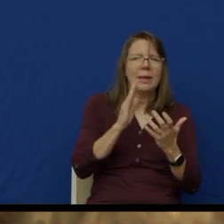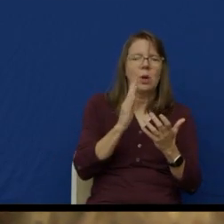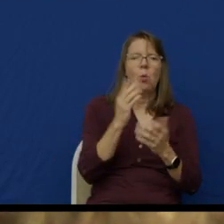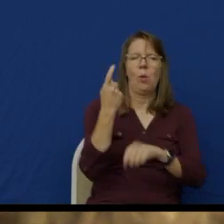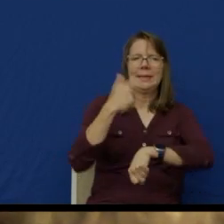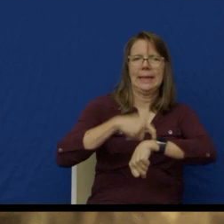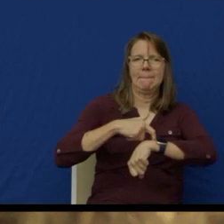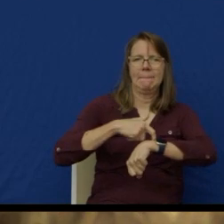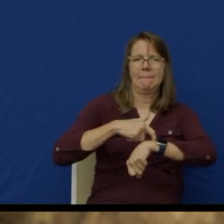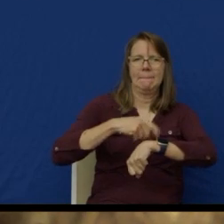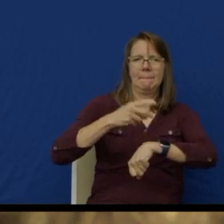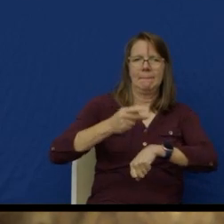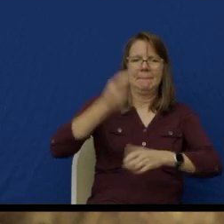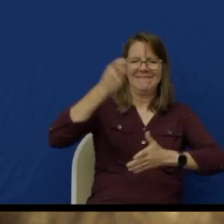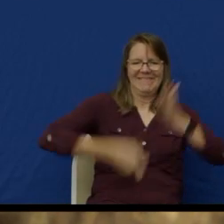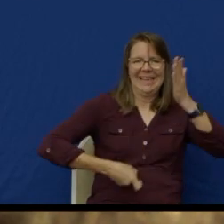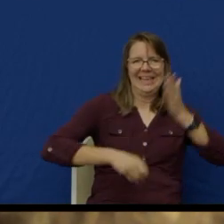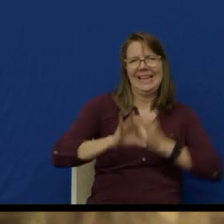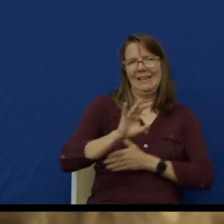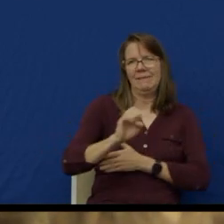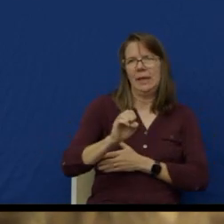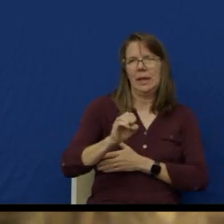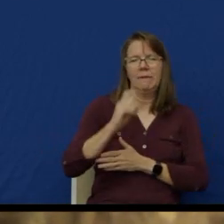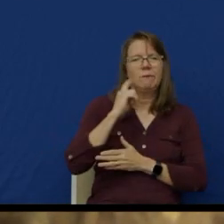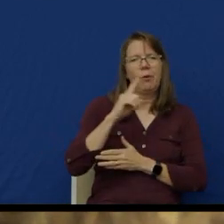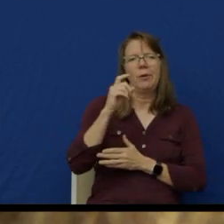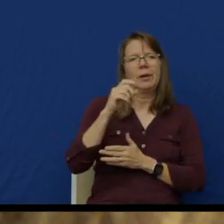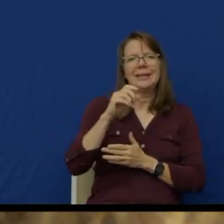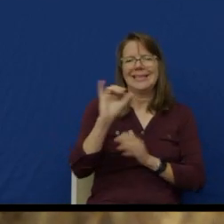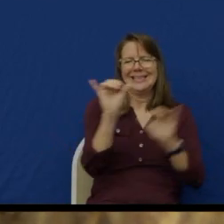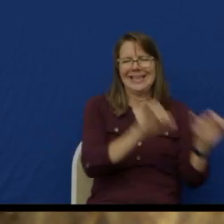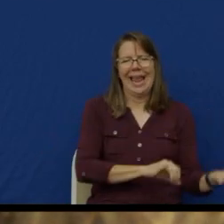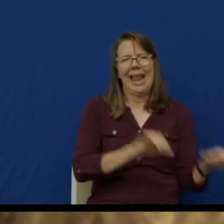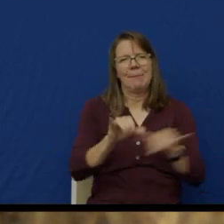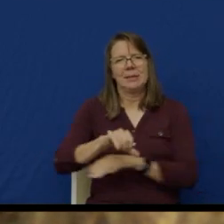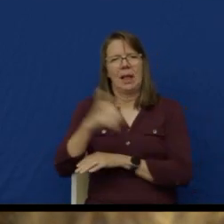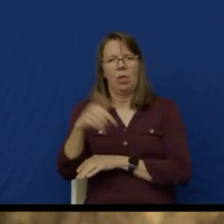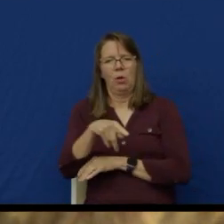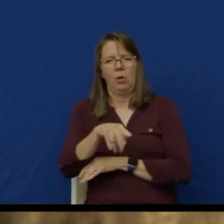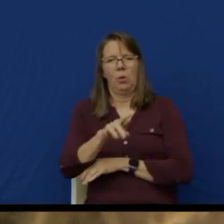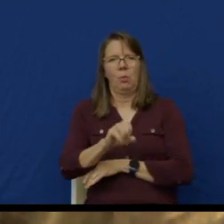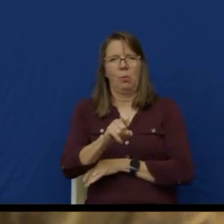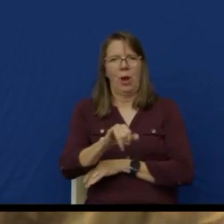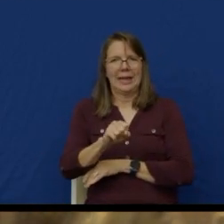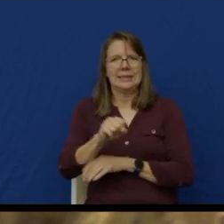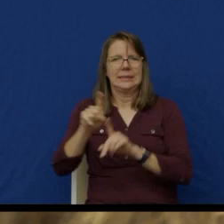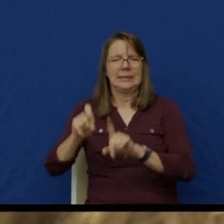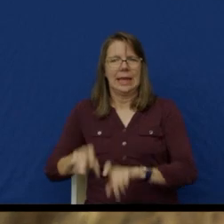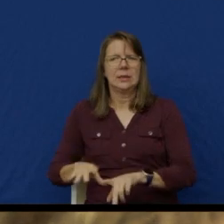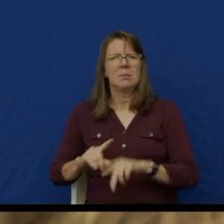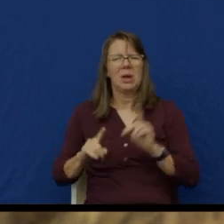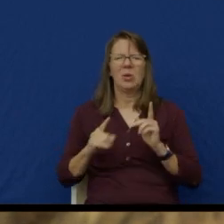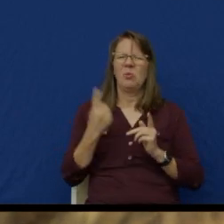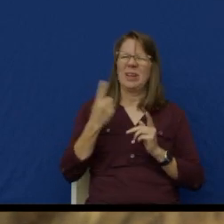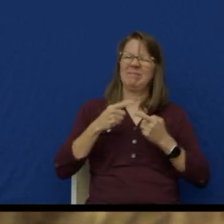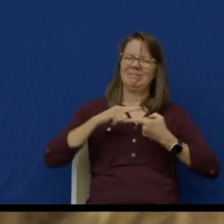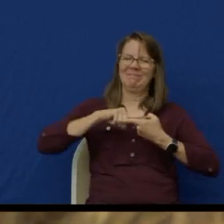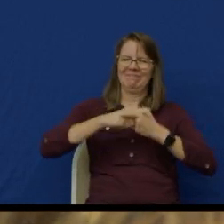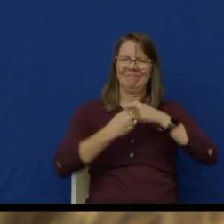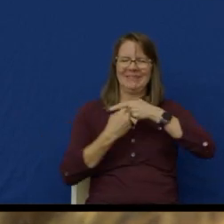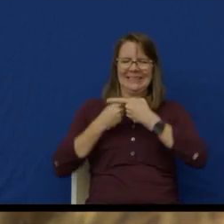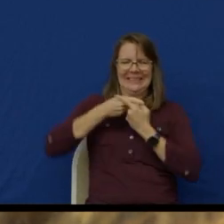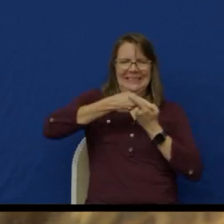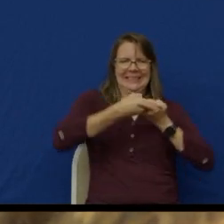would be to take any other praxis test. The grappling issue a little bit is around dual